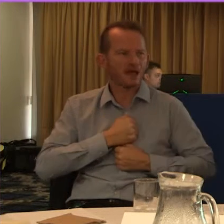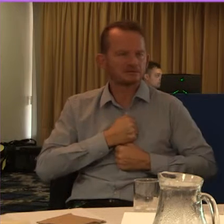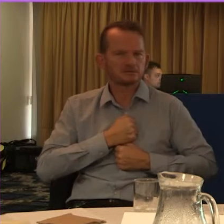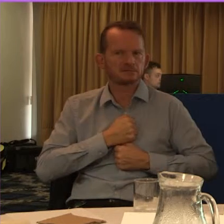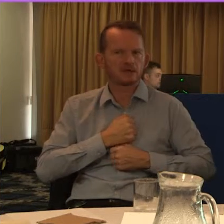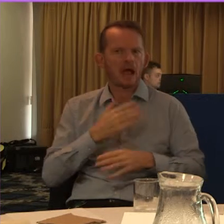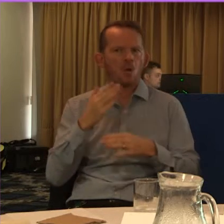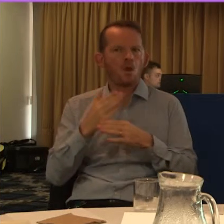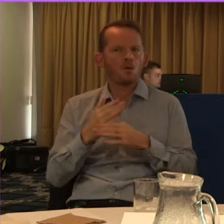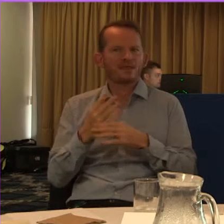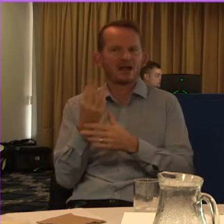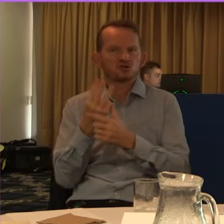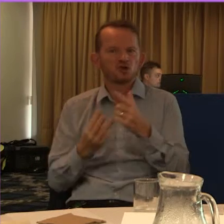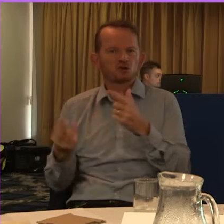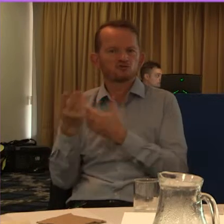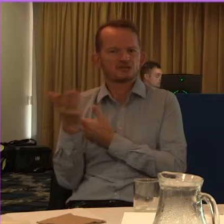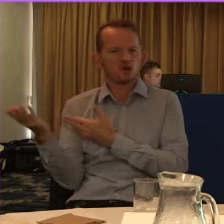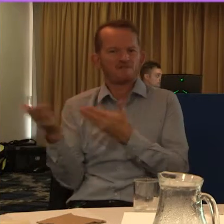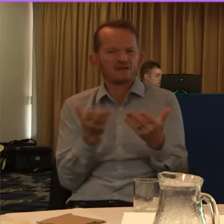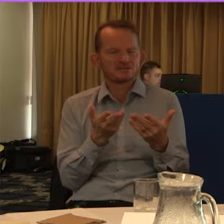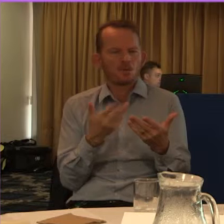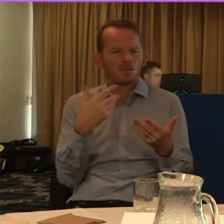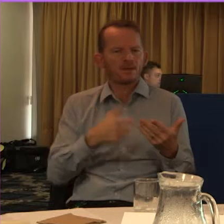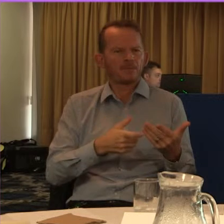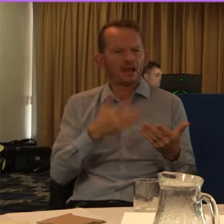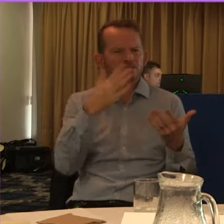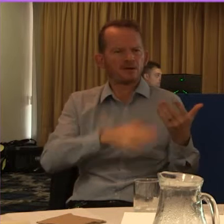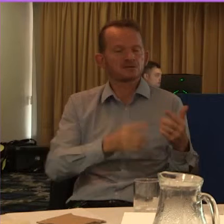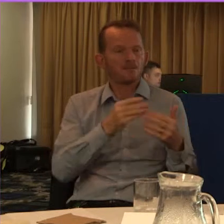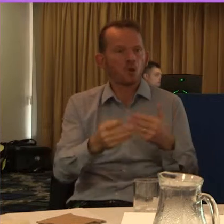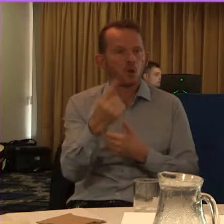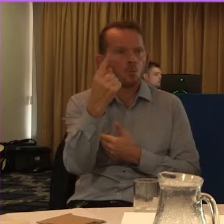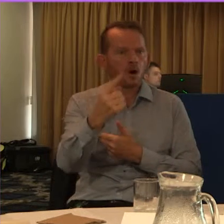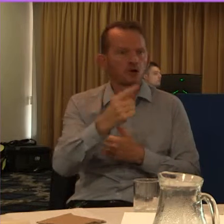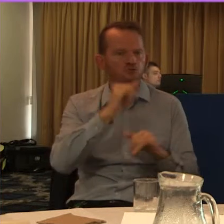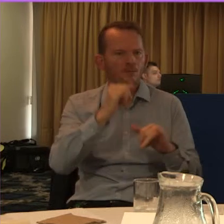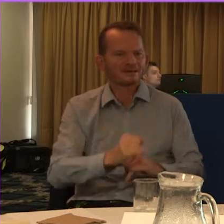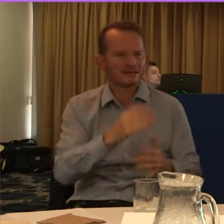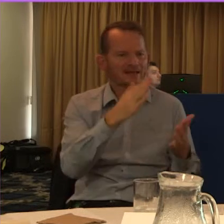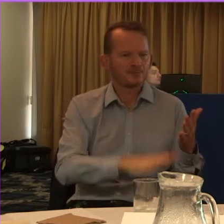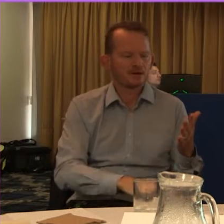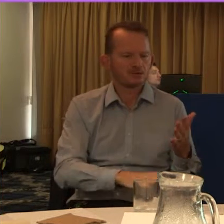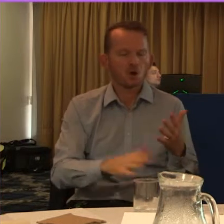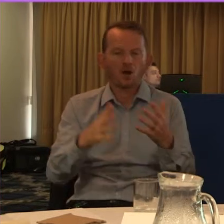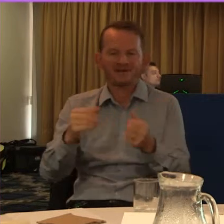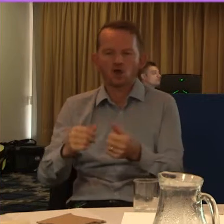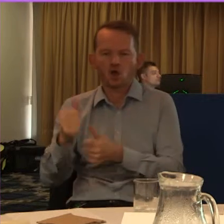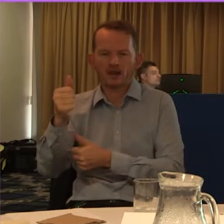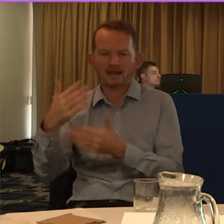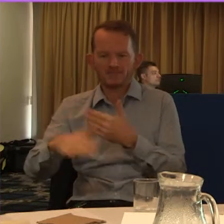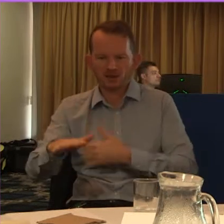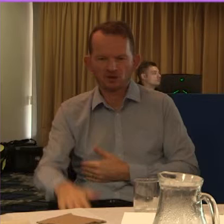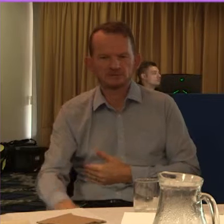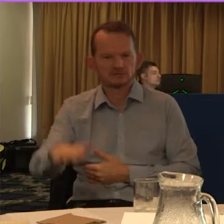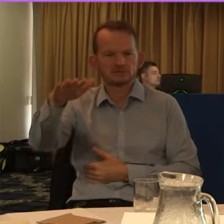a tertiary service, which usually means that people have experienced either more than one traumatic experience or may have had early experiences that